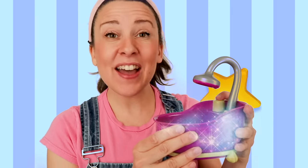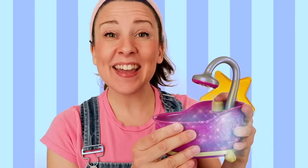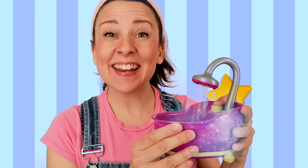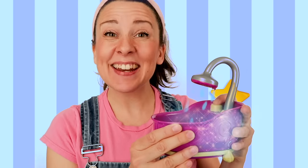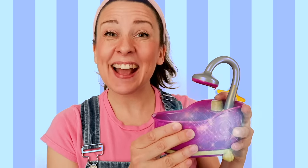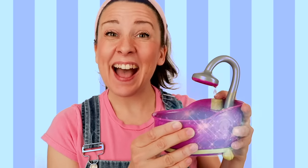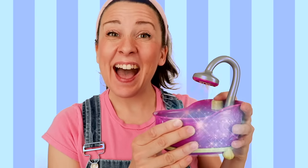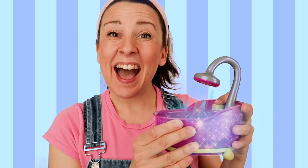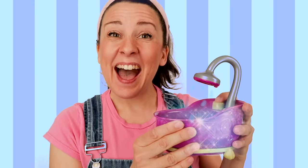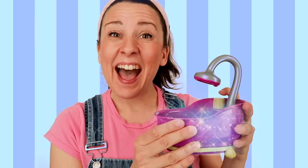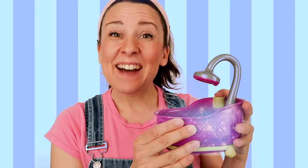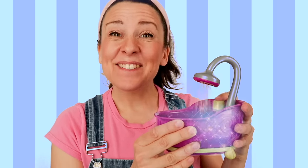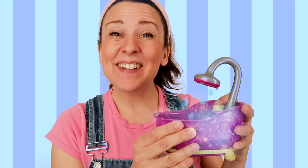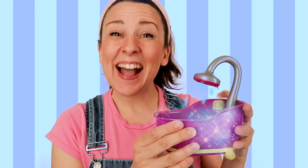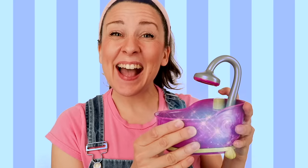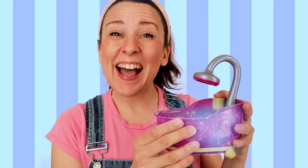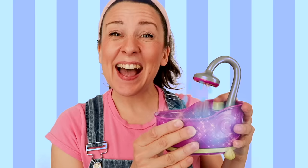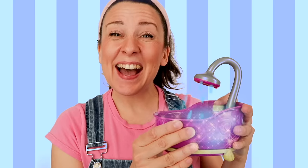On!